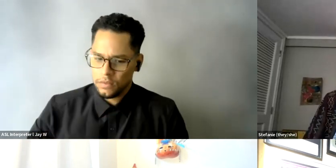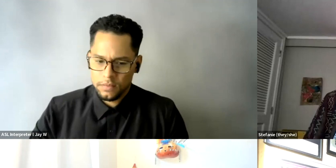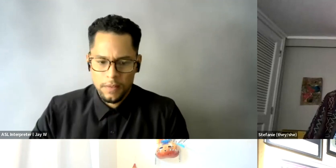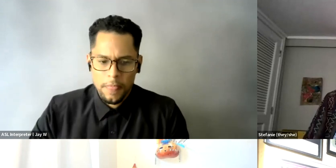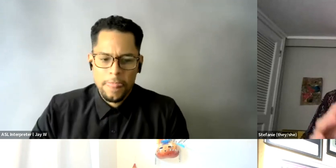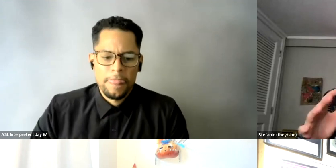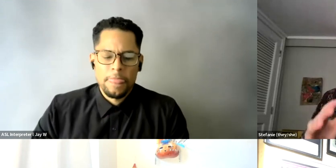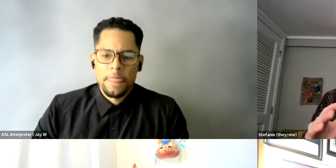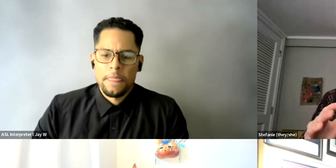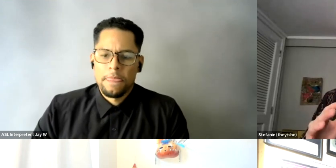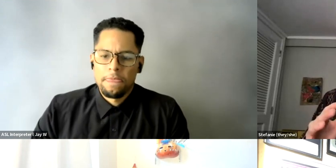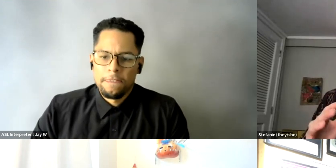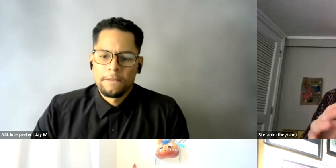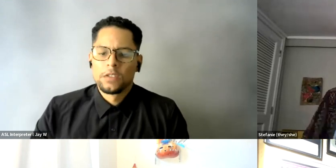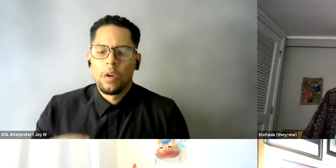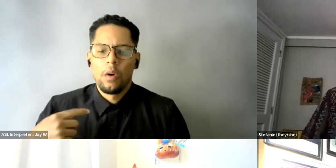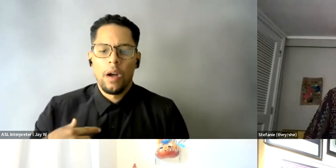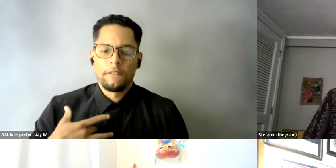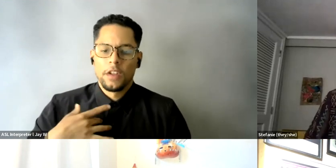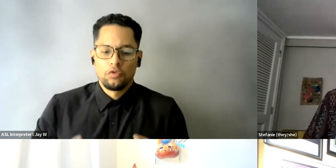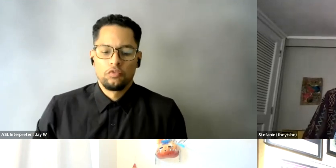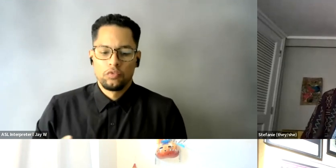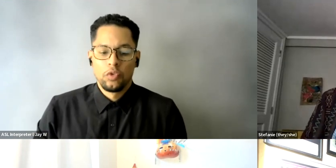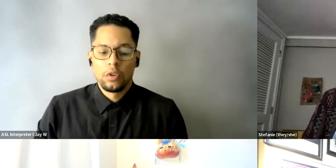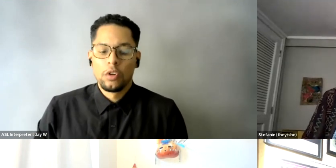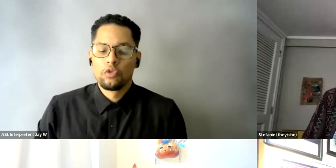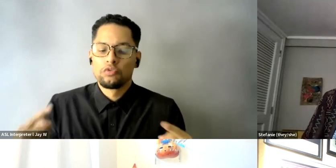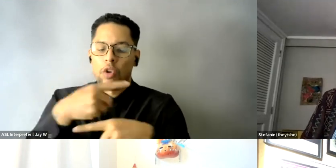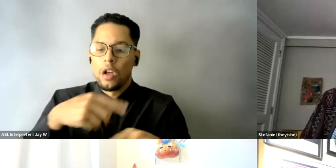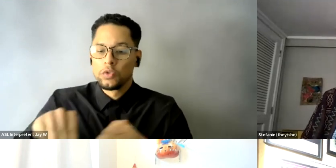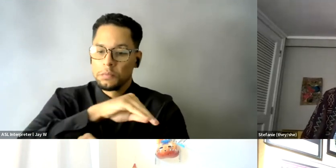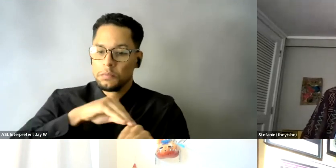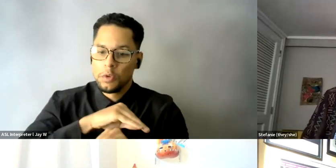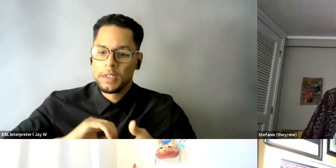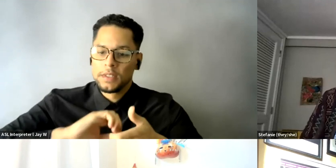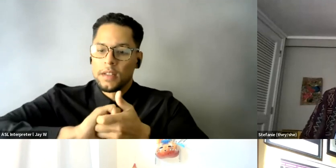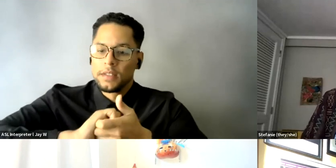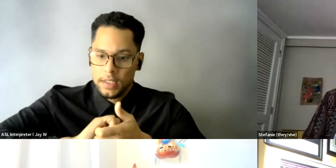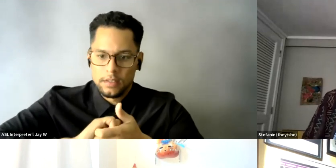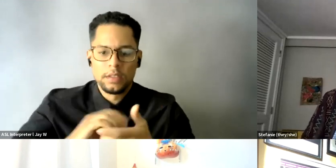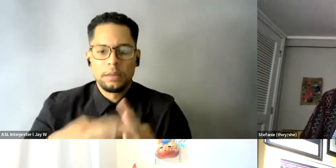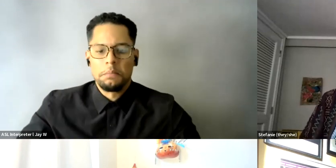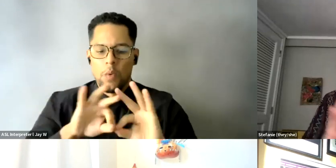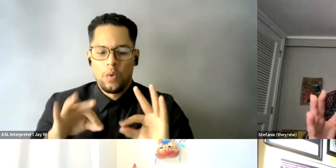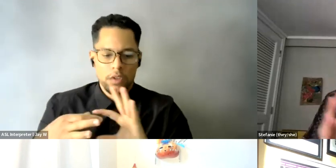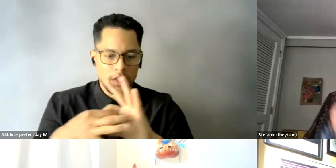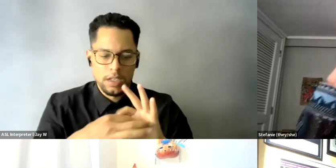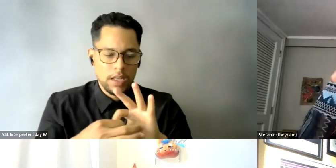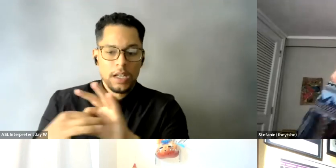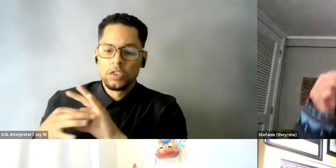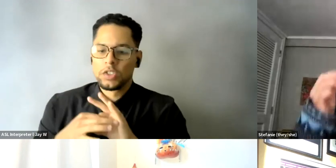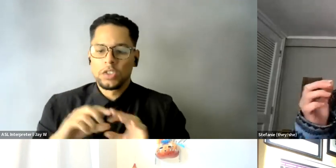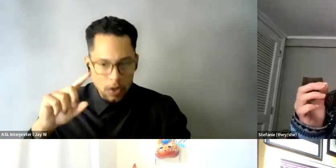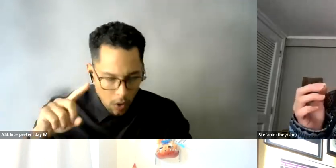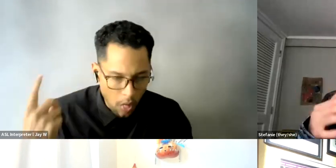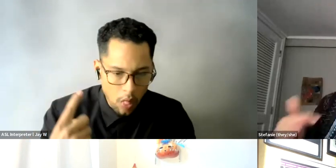cross-movement solidarity, we need to be showing up and making connections always between what is happening. Nothing is